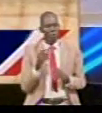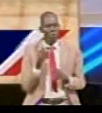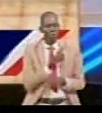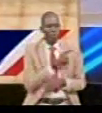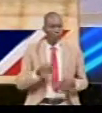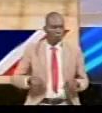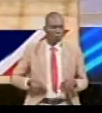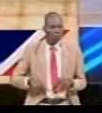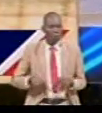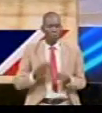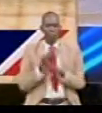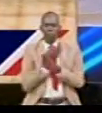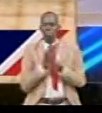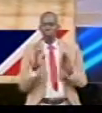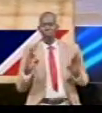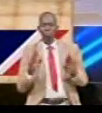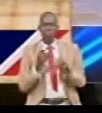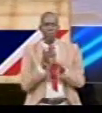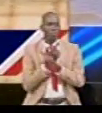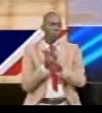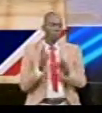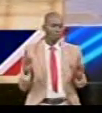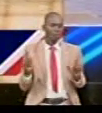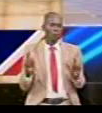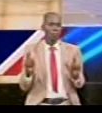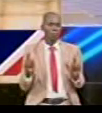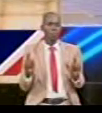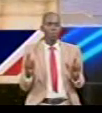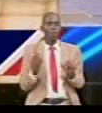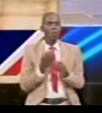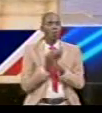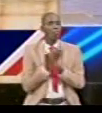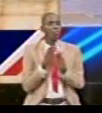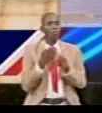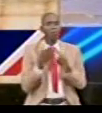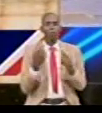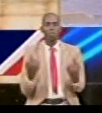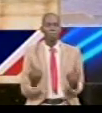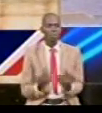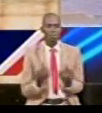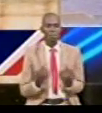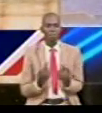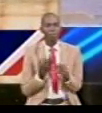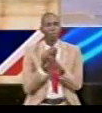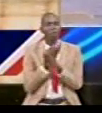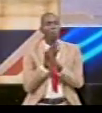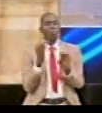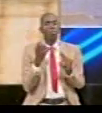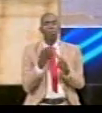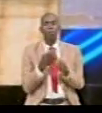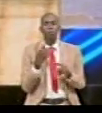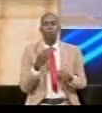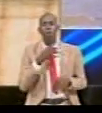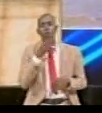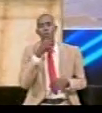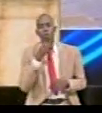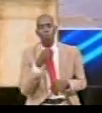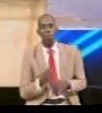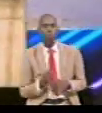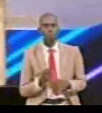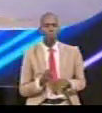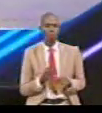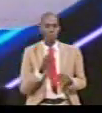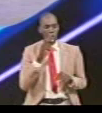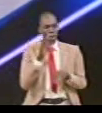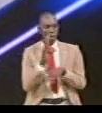Liberty, liberation, freedom, free from sin, free from the old habits. Have you